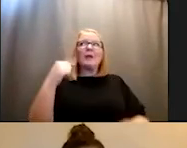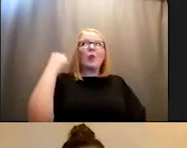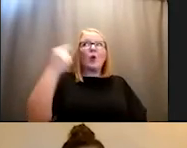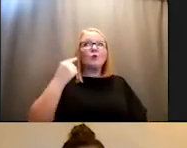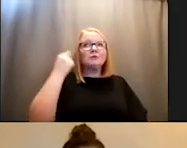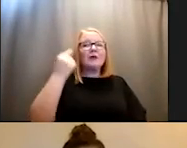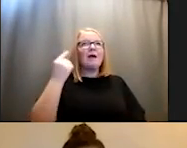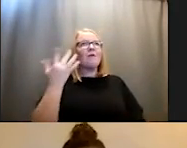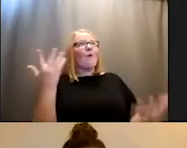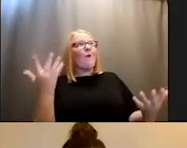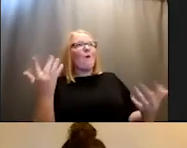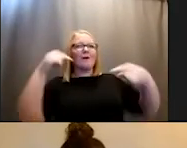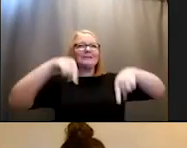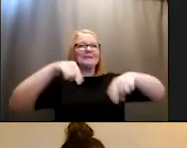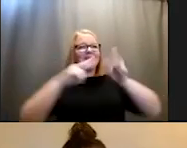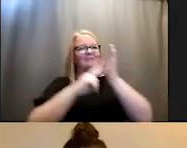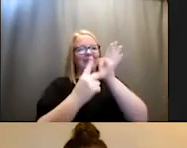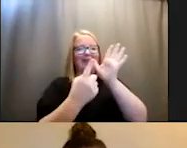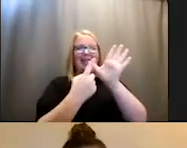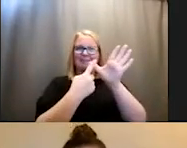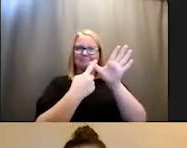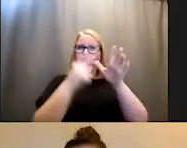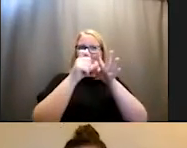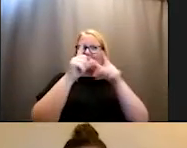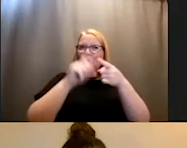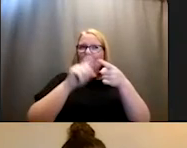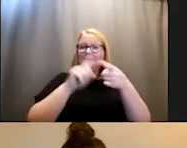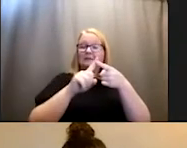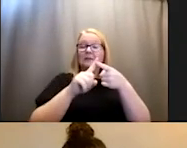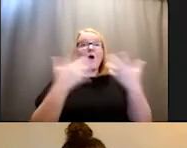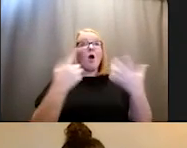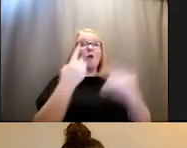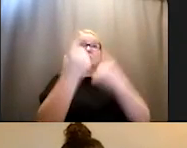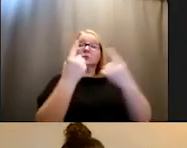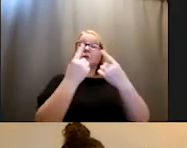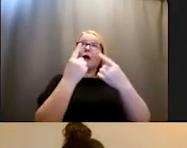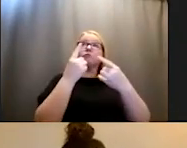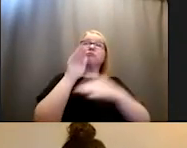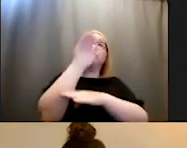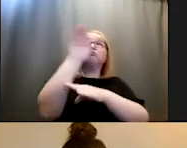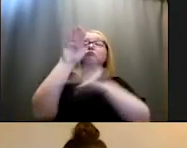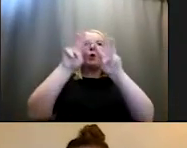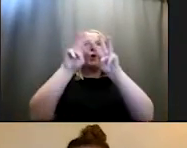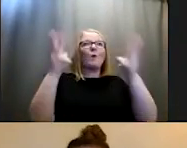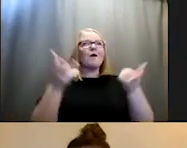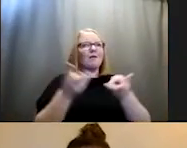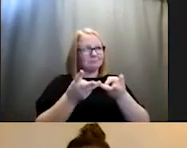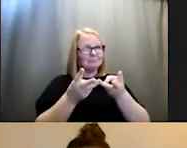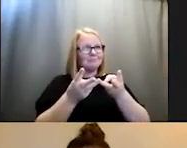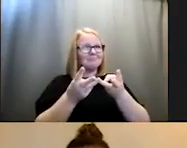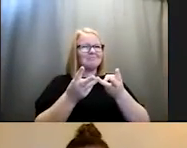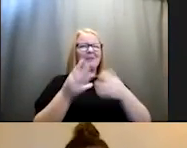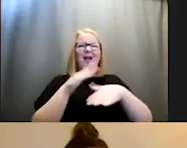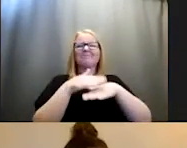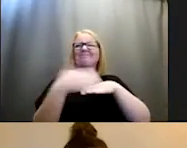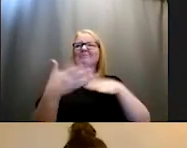now it's open in V&A Dundee, or maybe you're joining us from the other side of the world. But hopefully, regardless of where you come from,